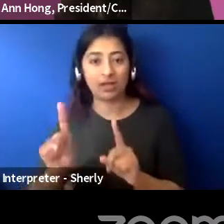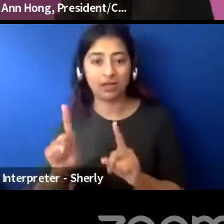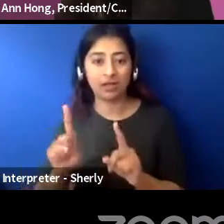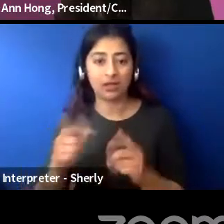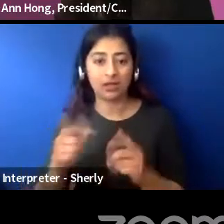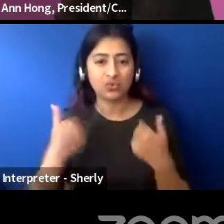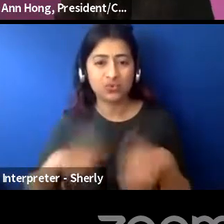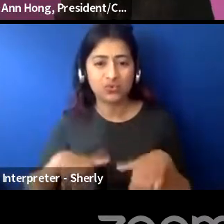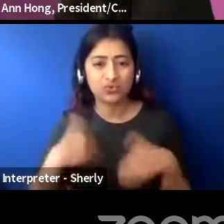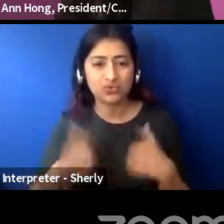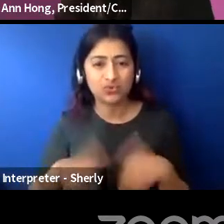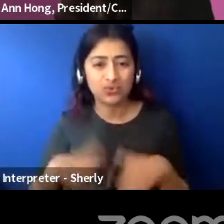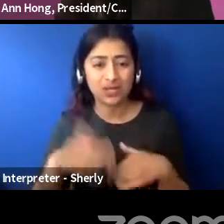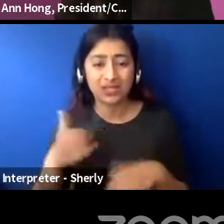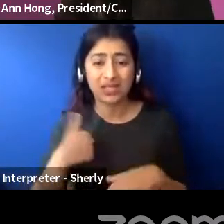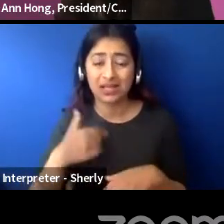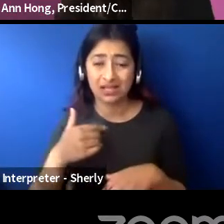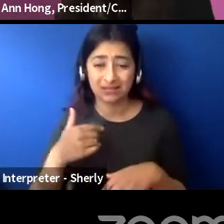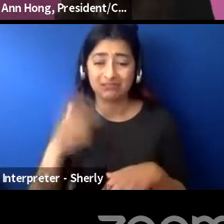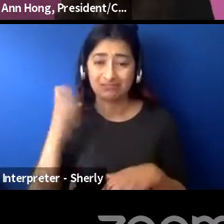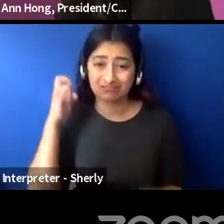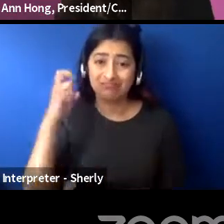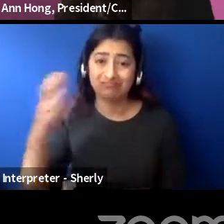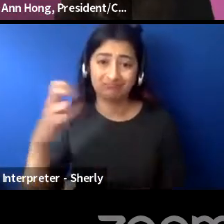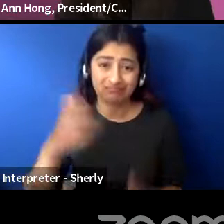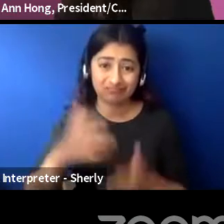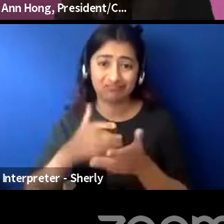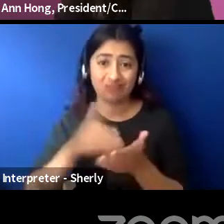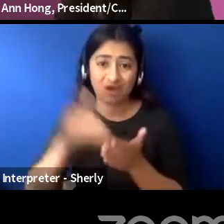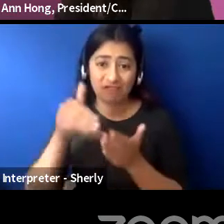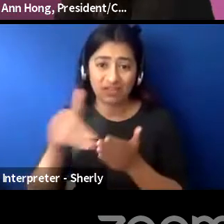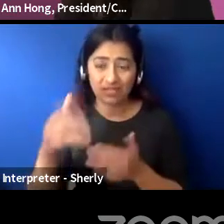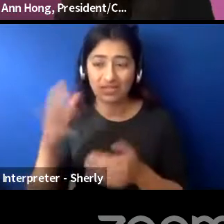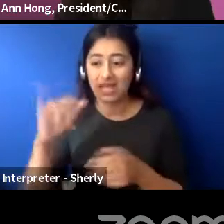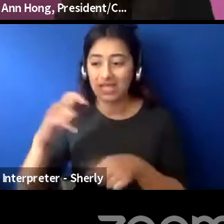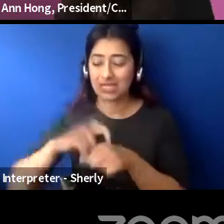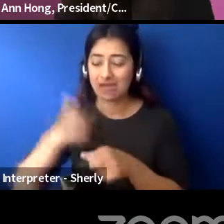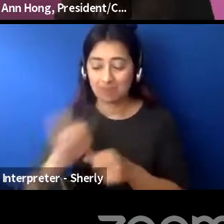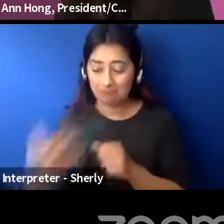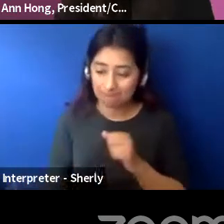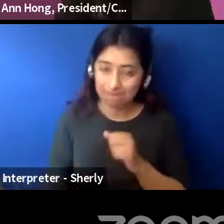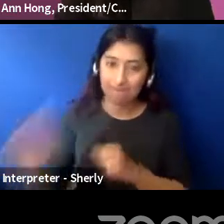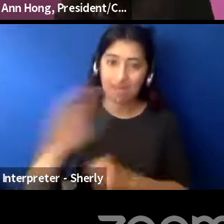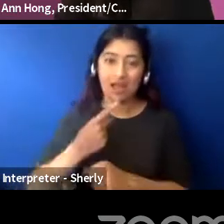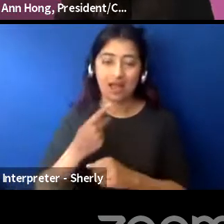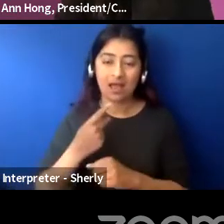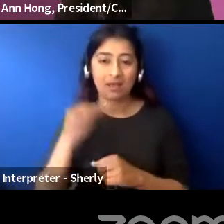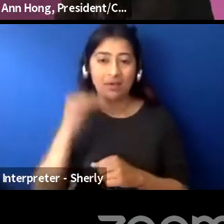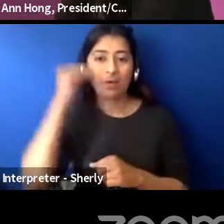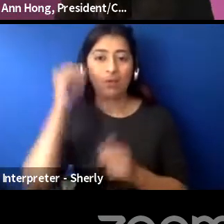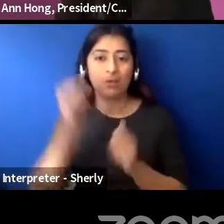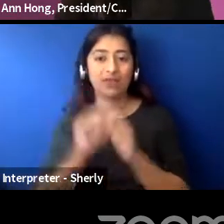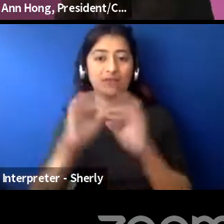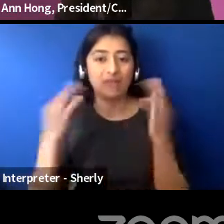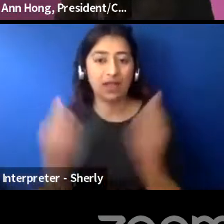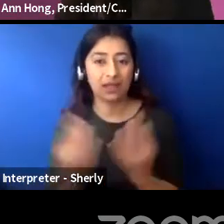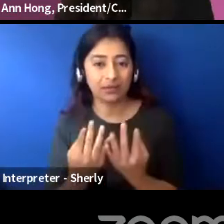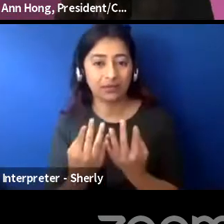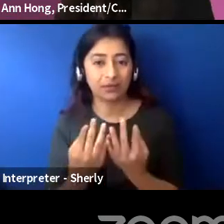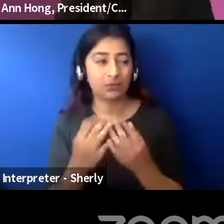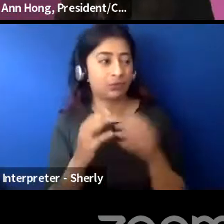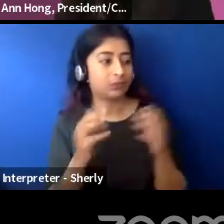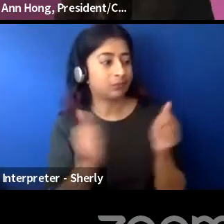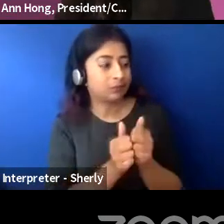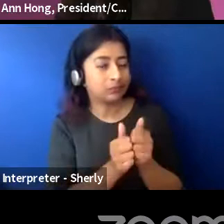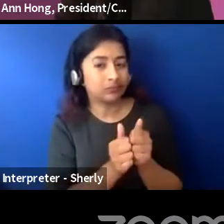lot of time that I was on the road, and it's a lot of time I kind of got back being at home with my family or with my staff